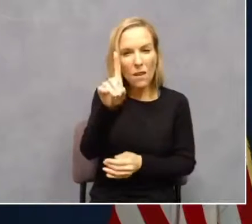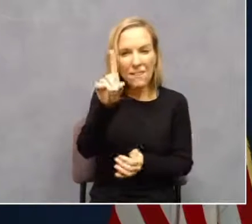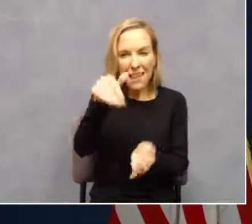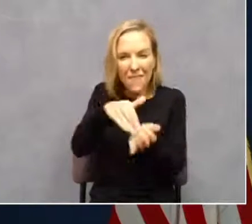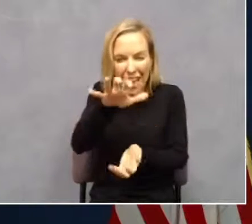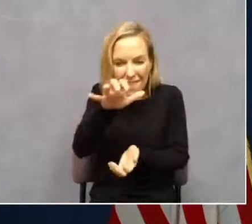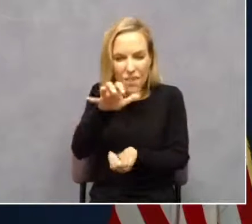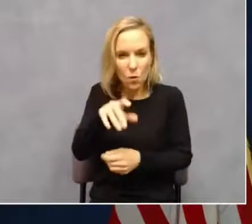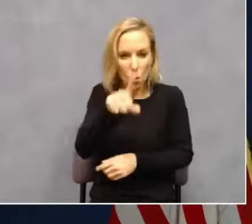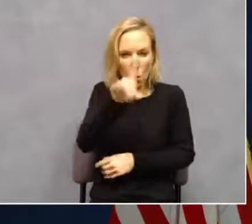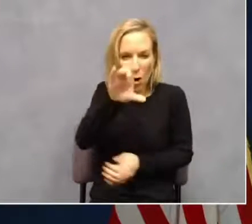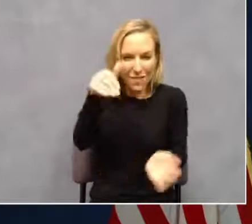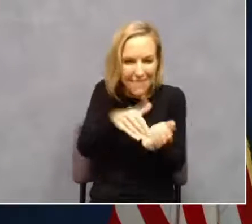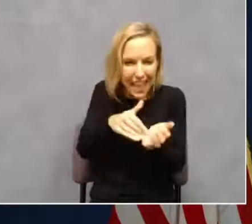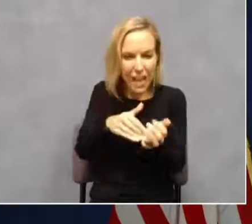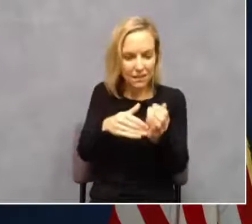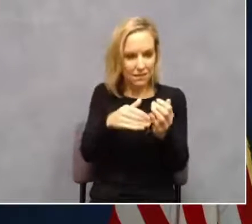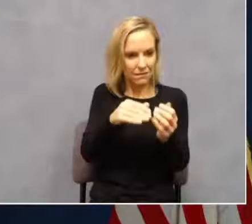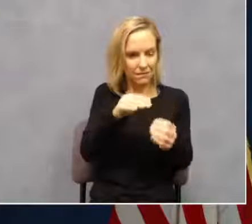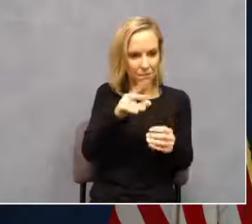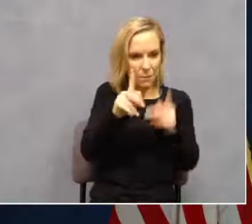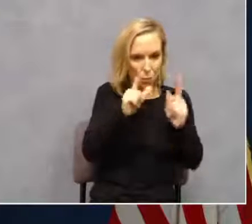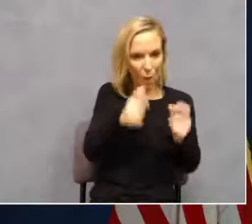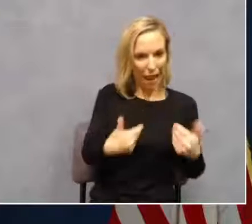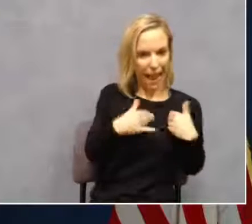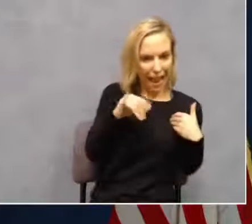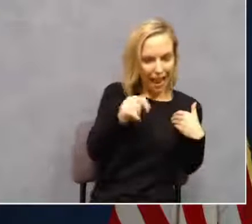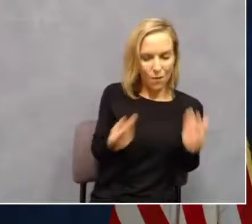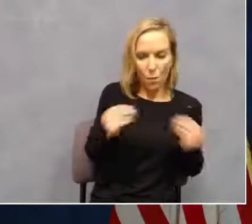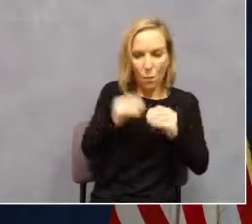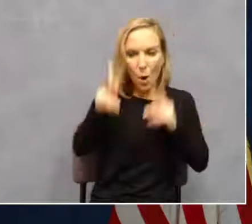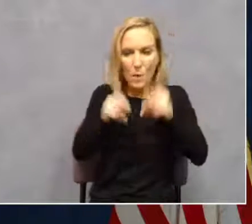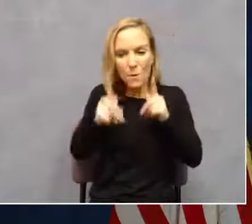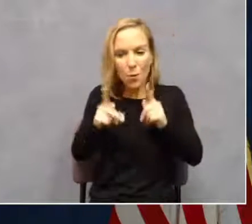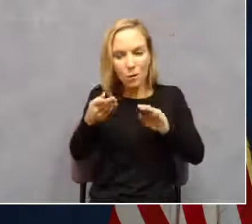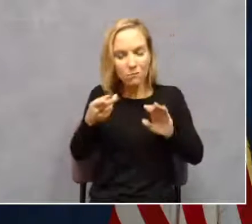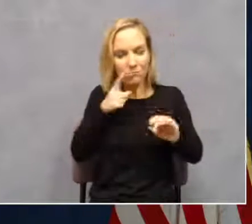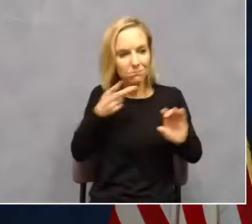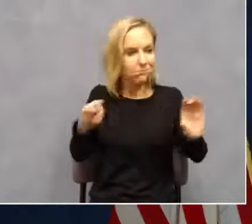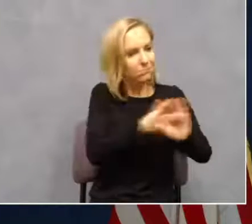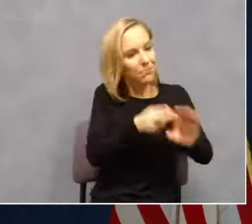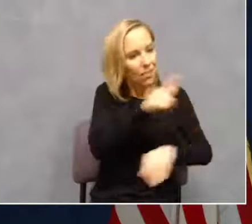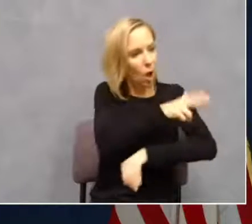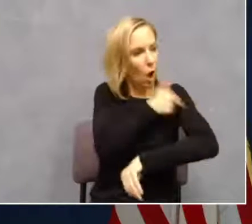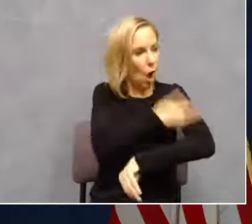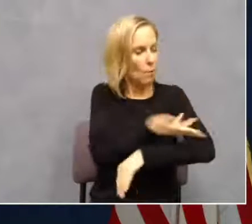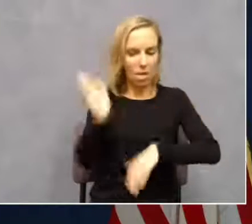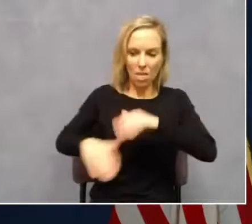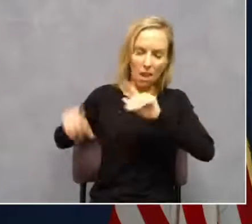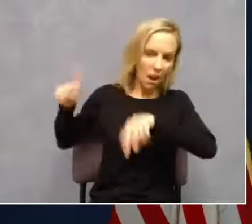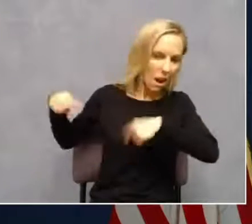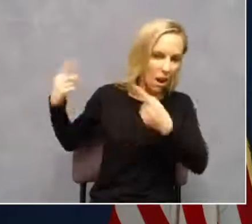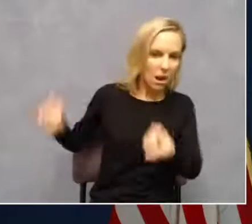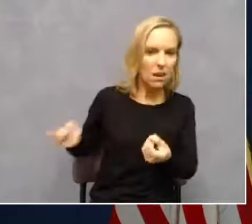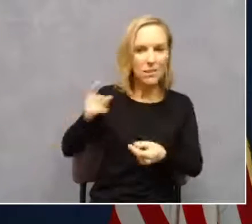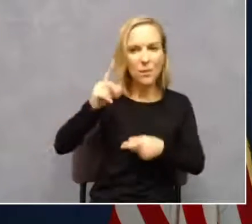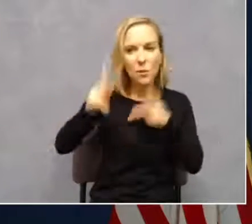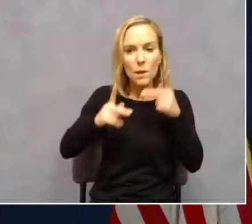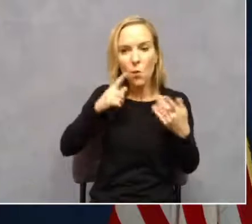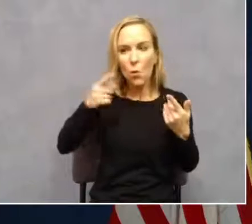100,000 plus cases here. We have more people in the hospital for this than ever before, and we have people who are struggling out